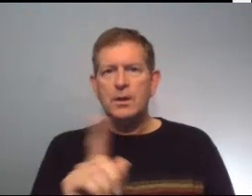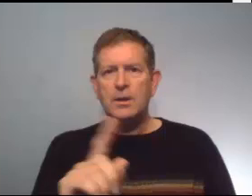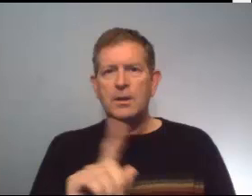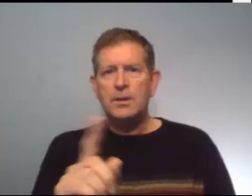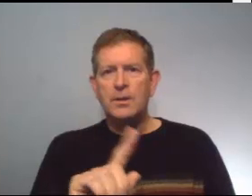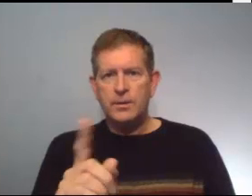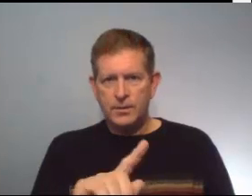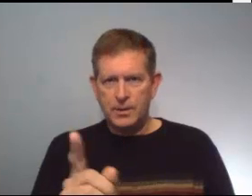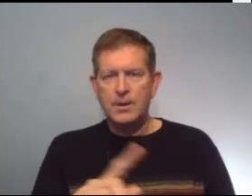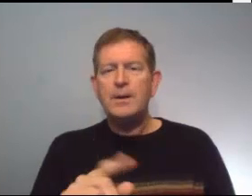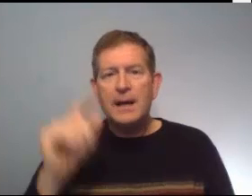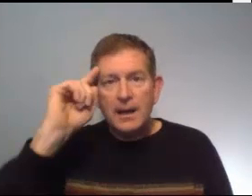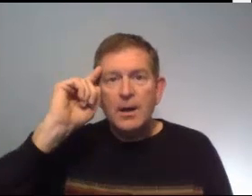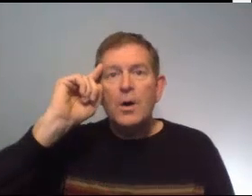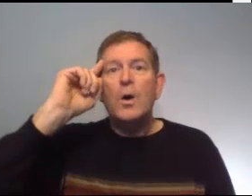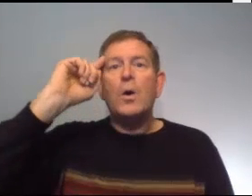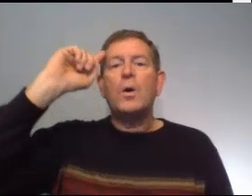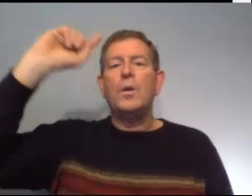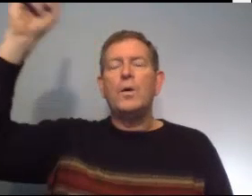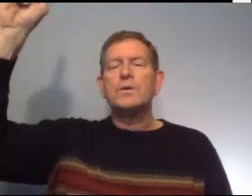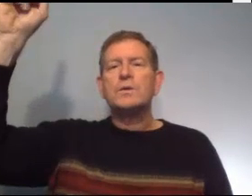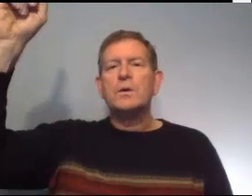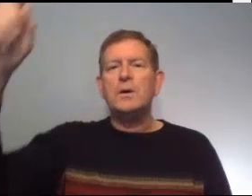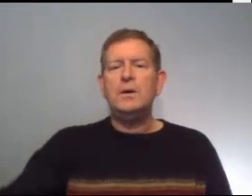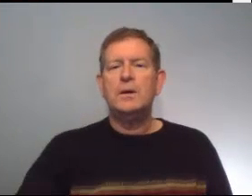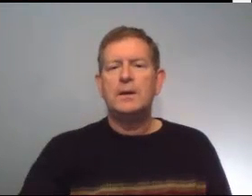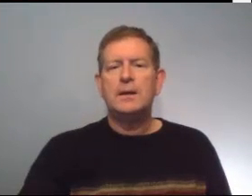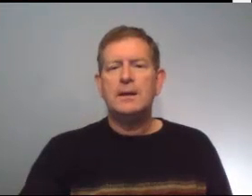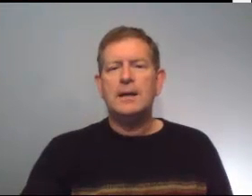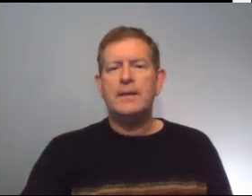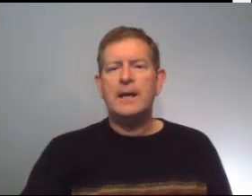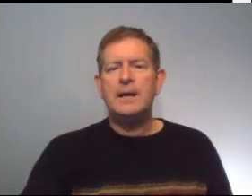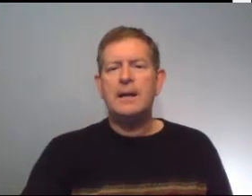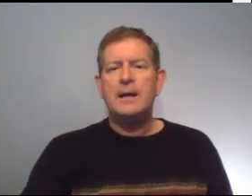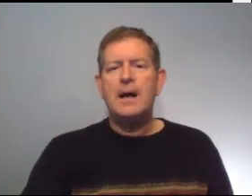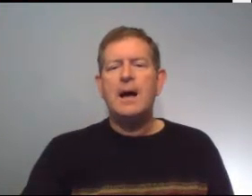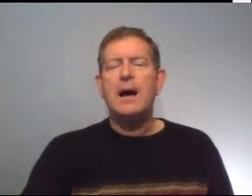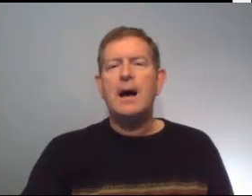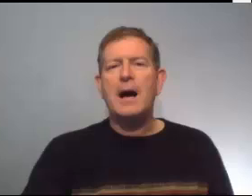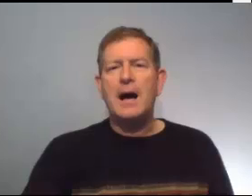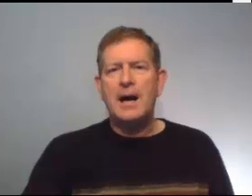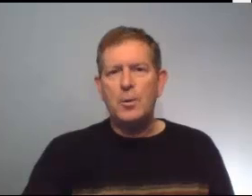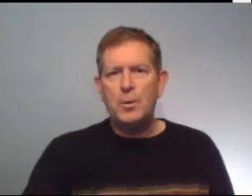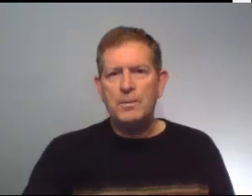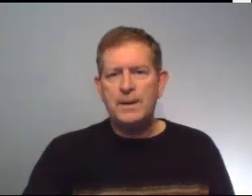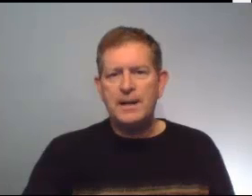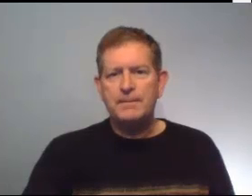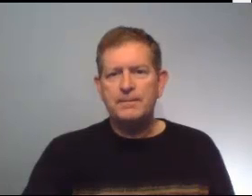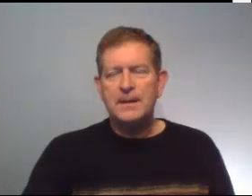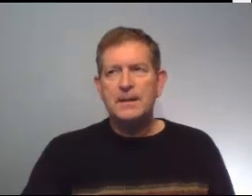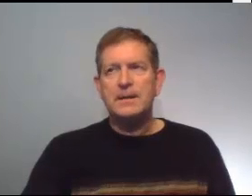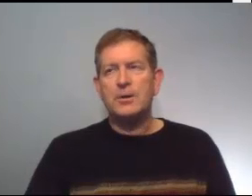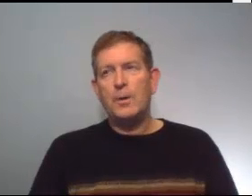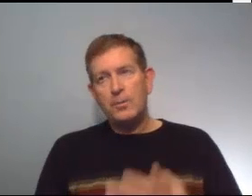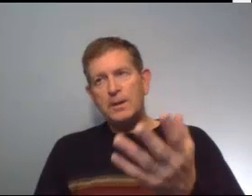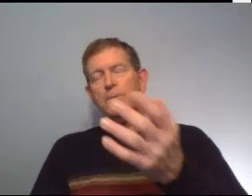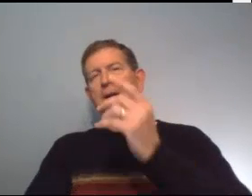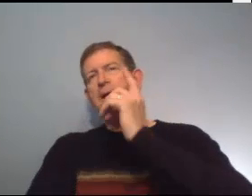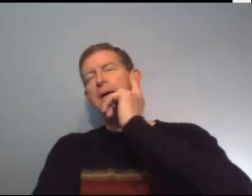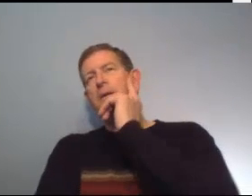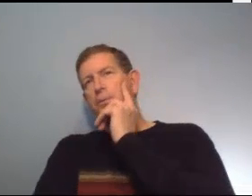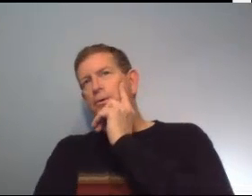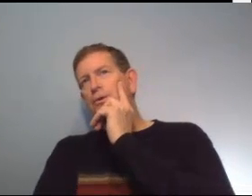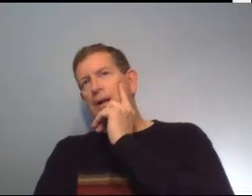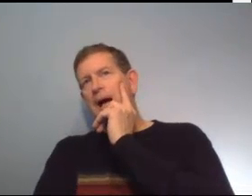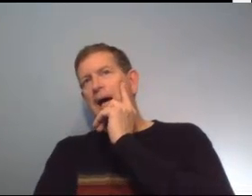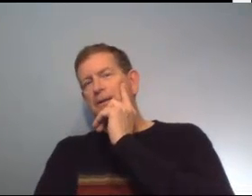yo no conozco, and then al hombre. Now, do I really want to